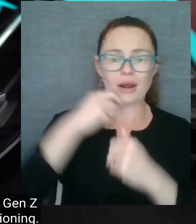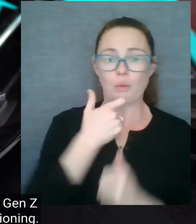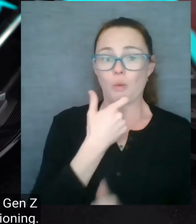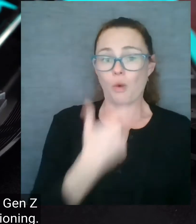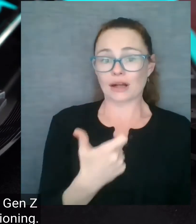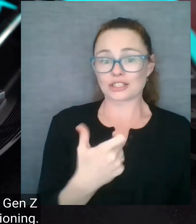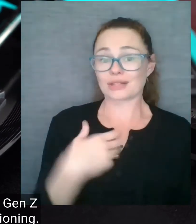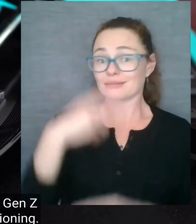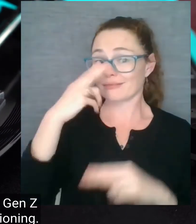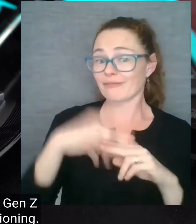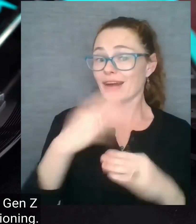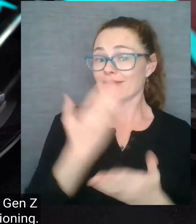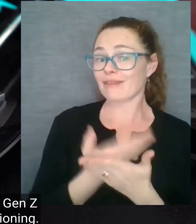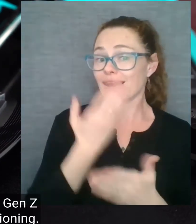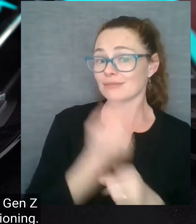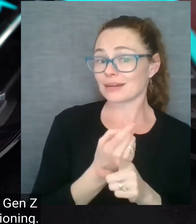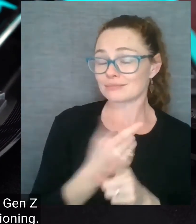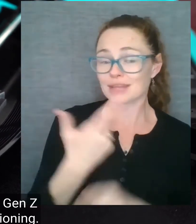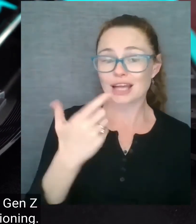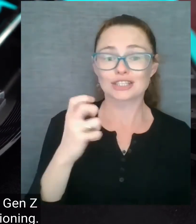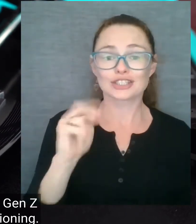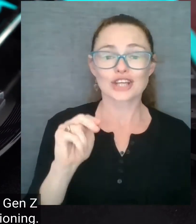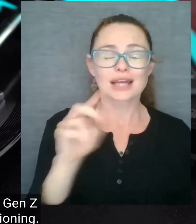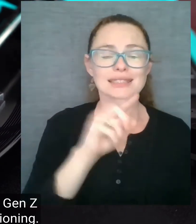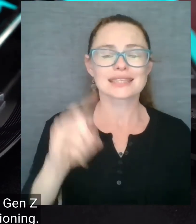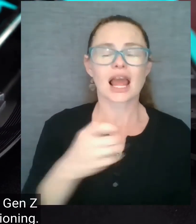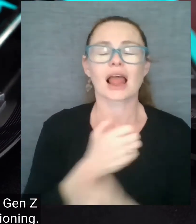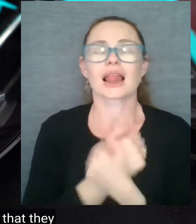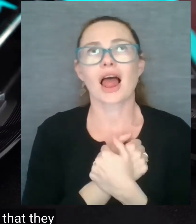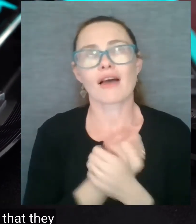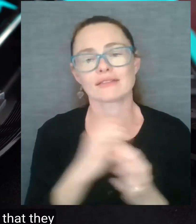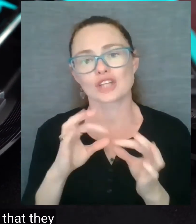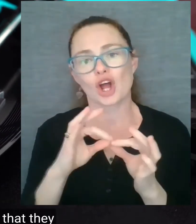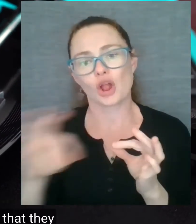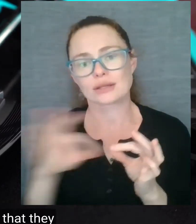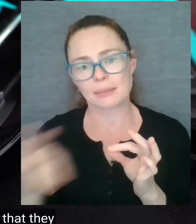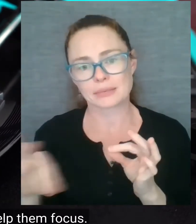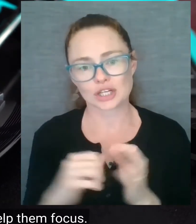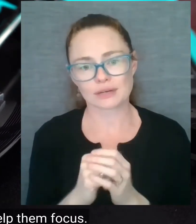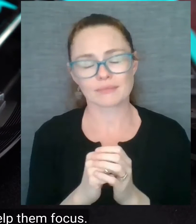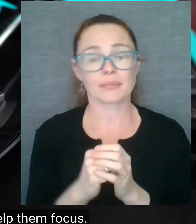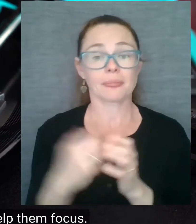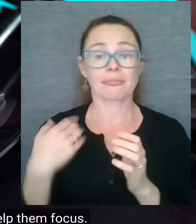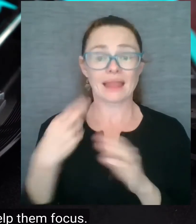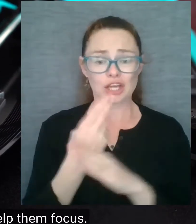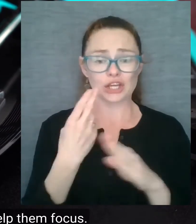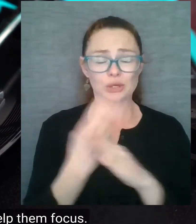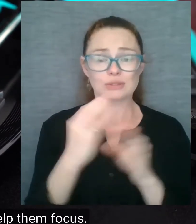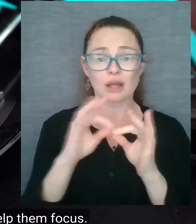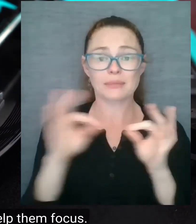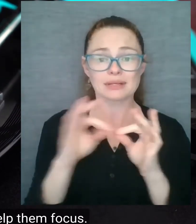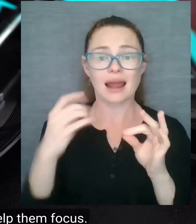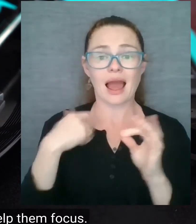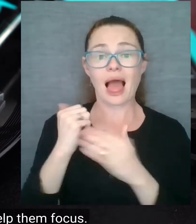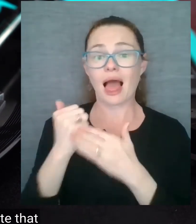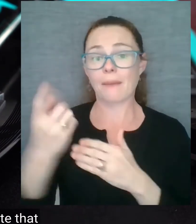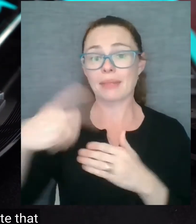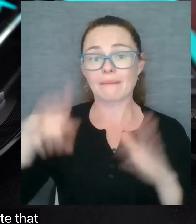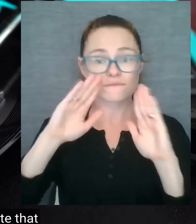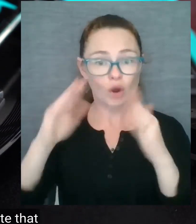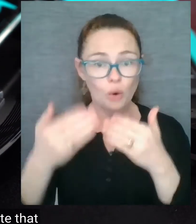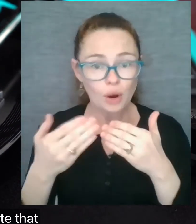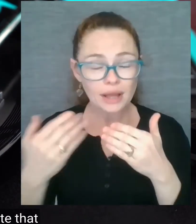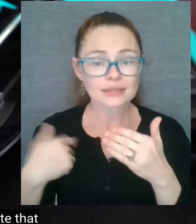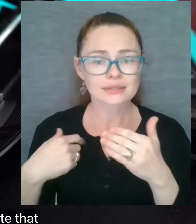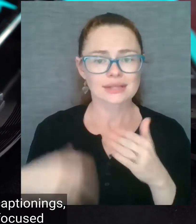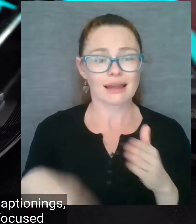Hashtag fun fact, Gen Z loves closed captioning. Studies have shown that they use closed captioning to help them focus. Brands